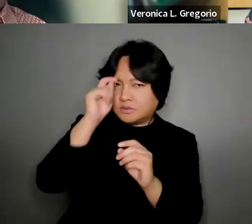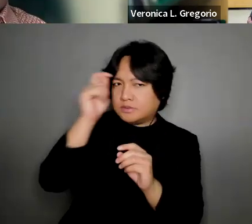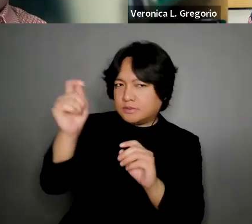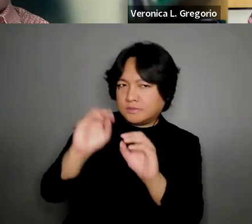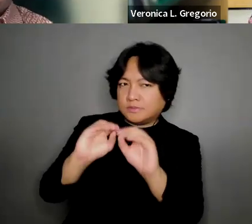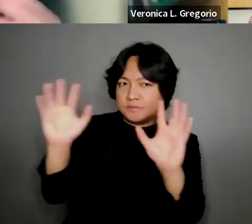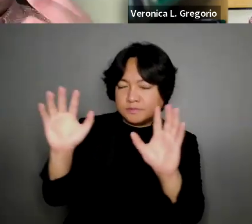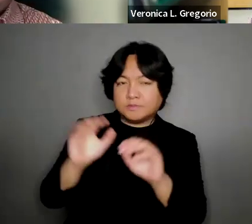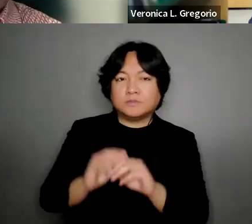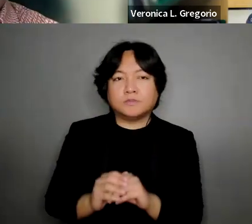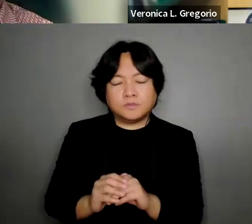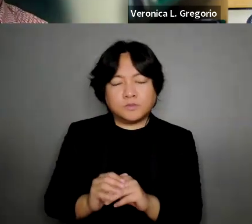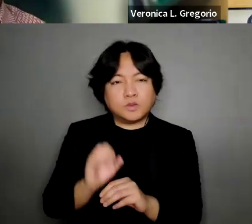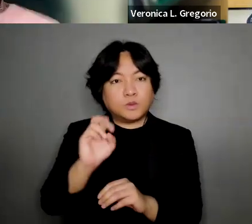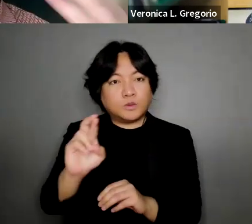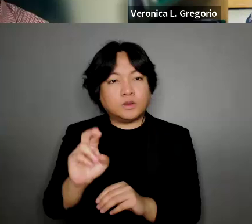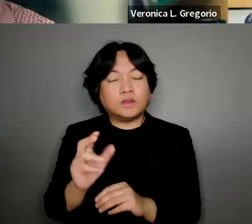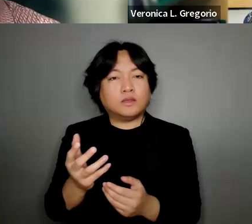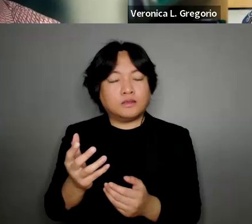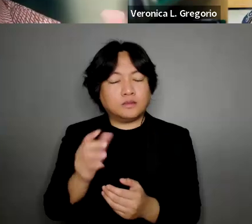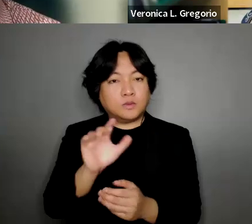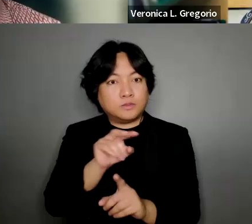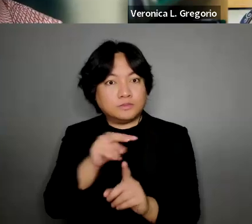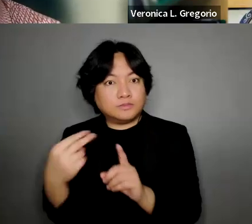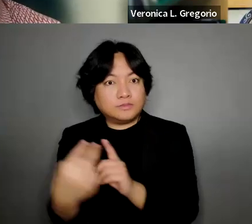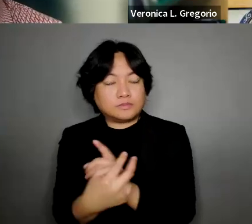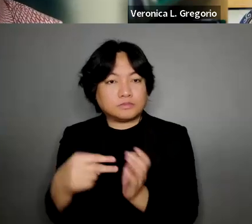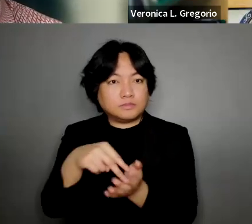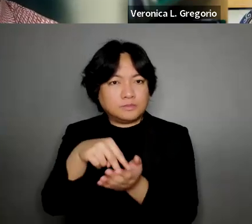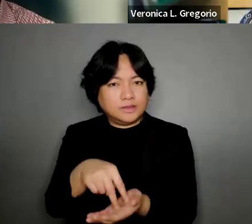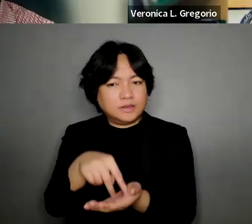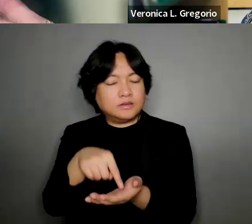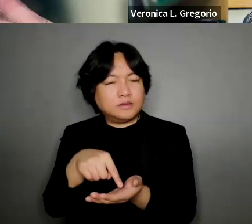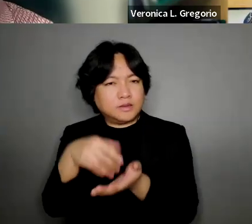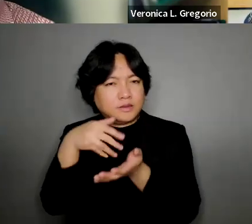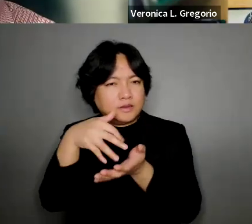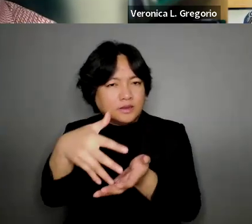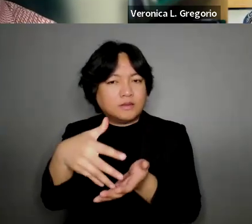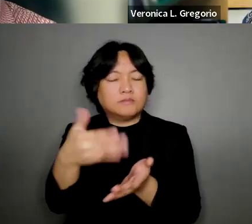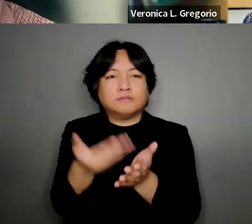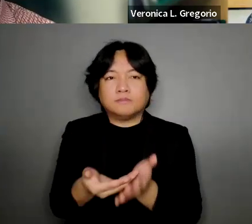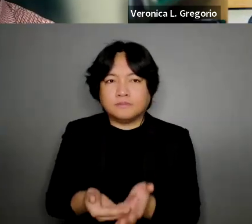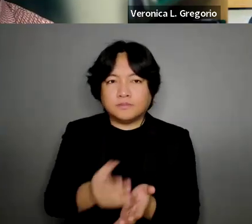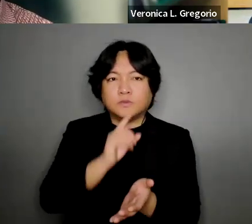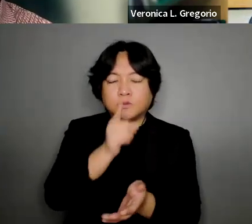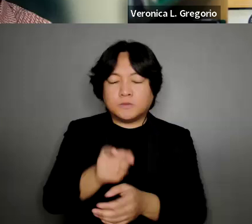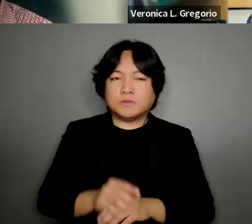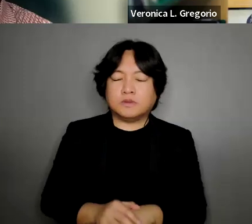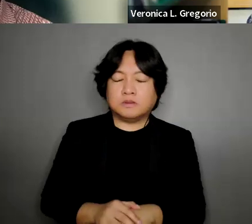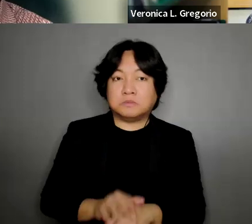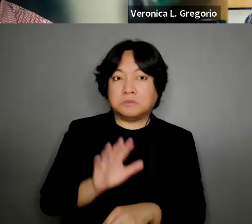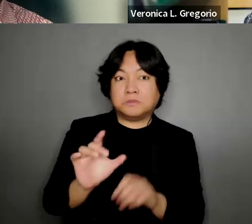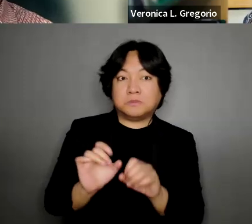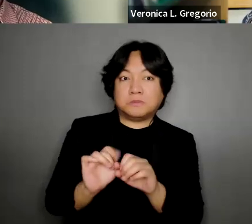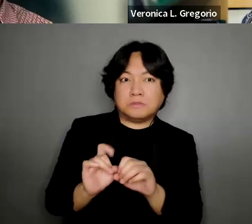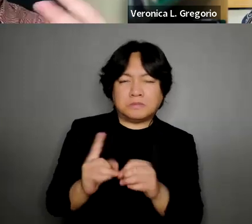no, or practical standpoint, even the exclusion criteria in studies. But there are also ethical implications and